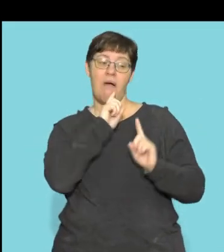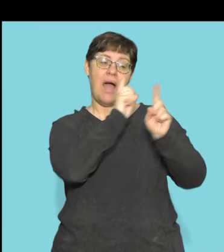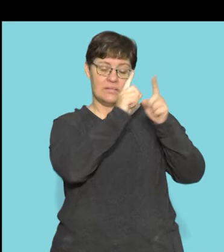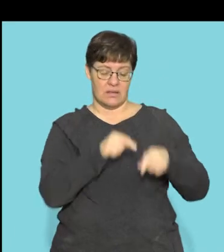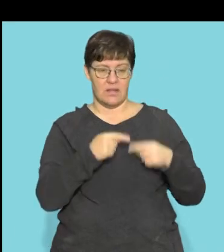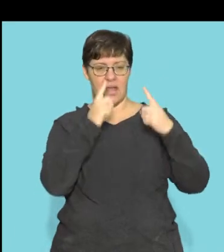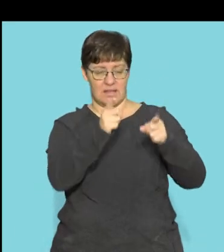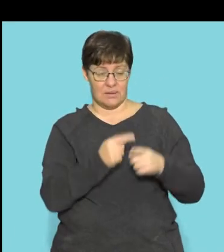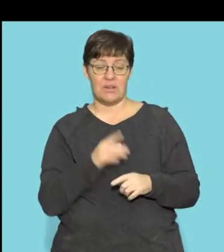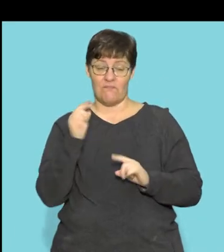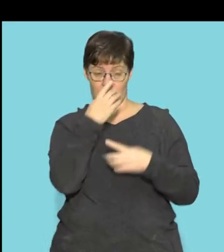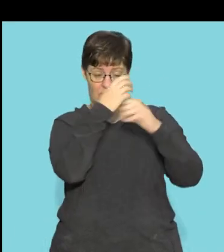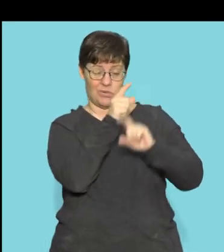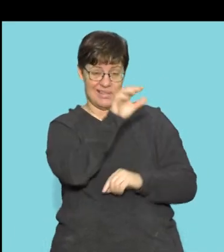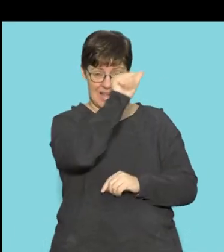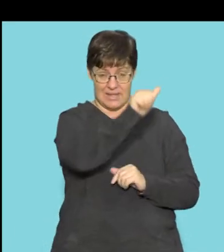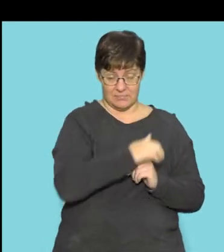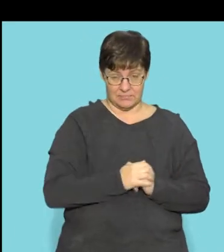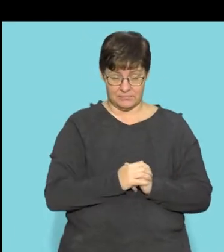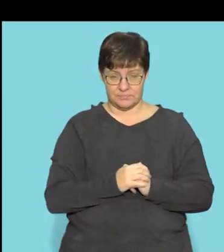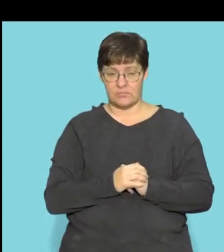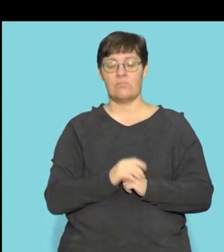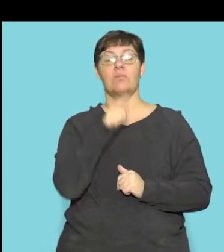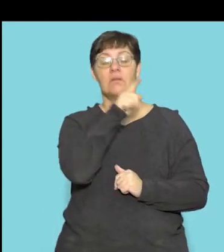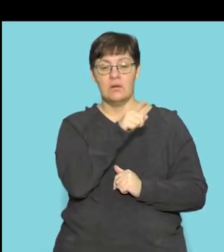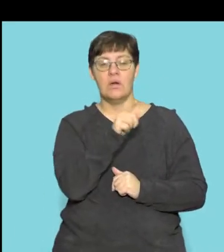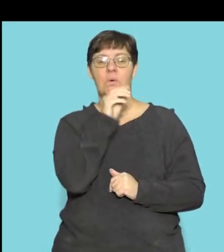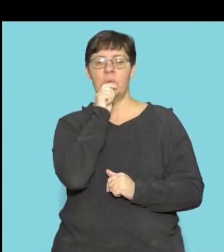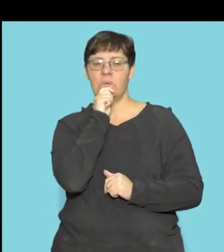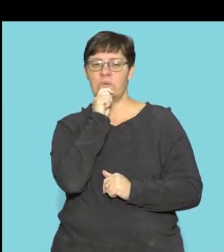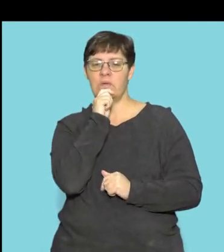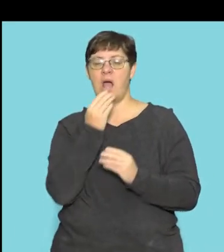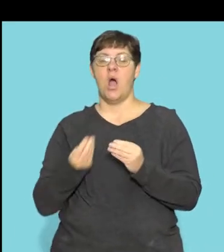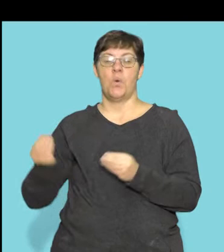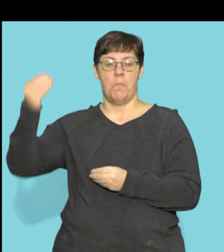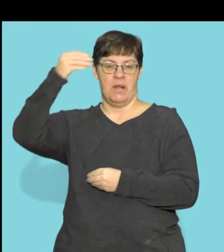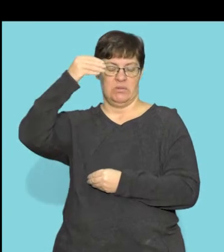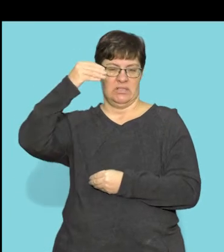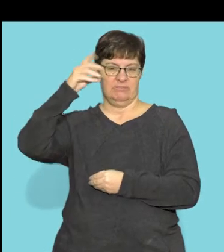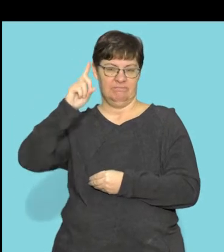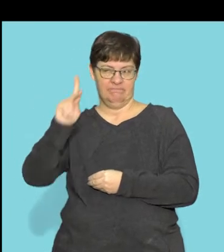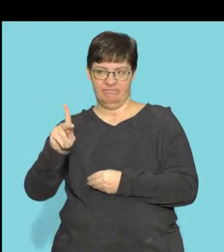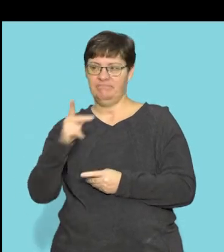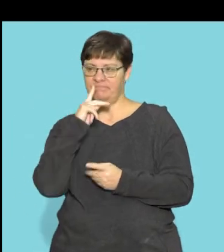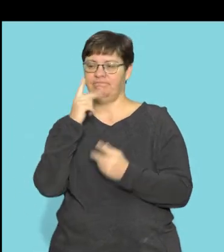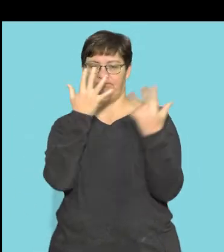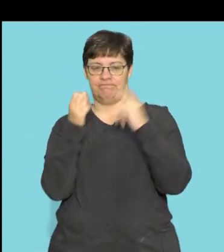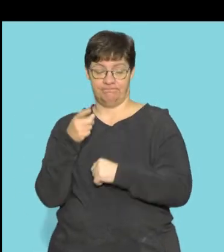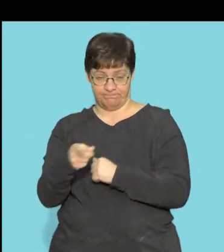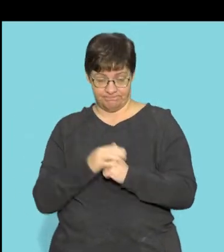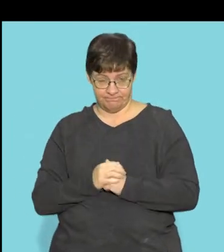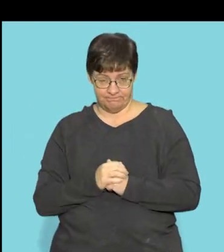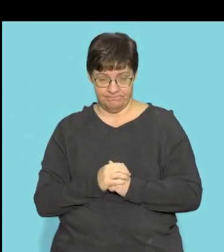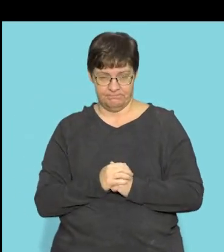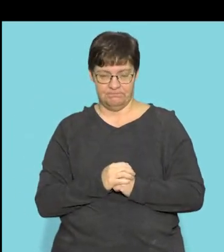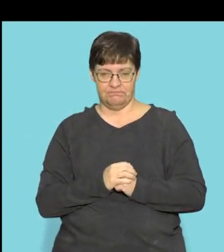questions as we are answering them. Now, what you're going to use is the compound decay in order to calculate this.